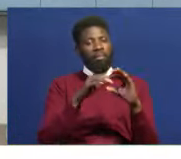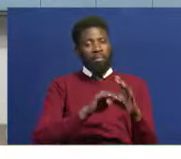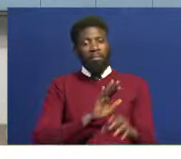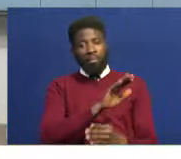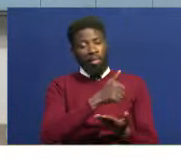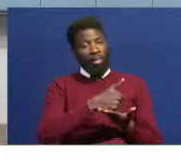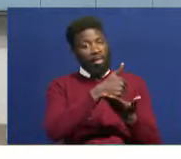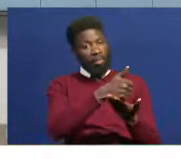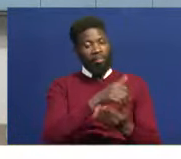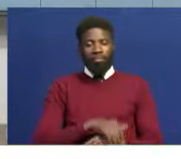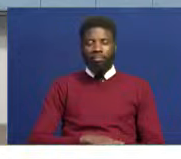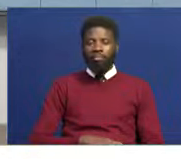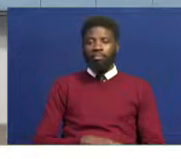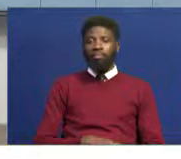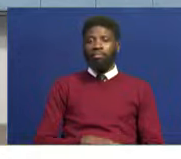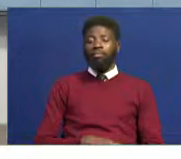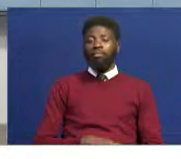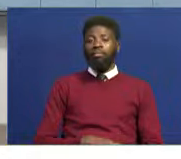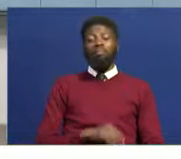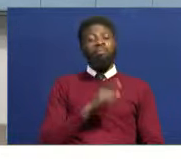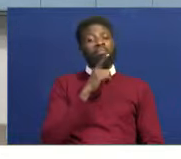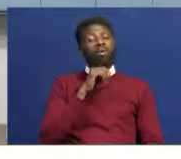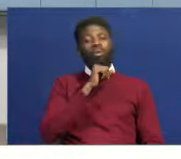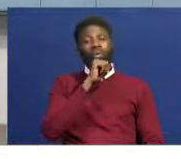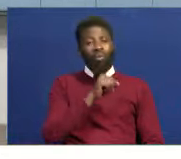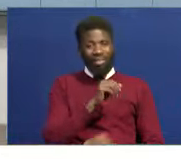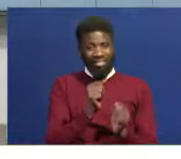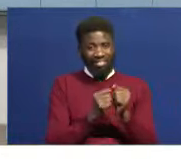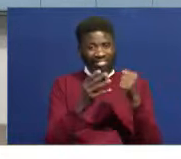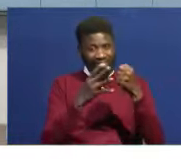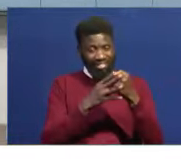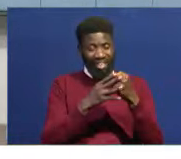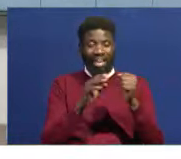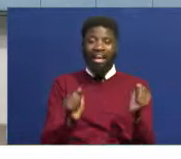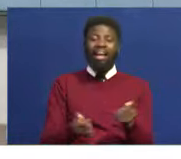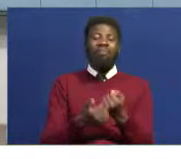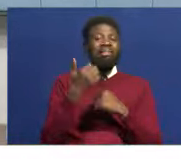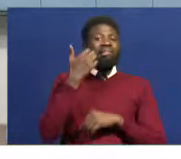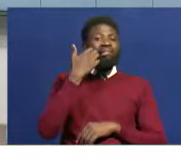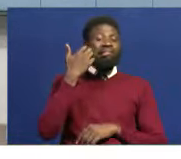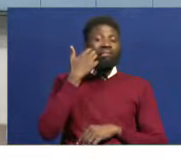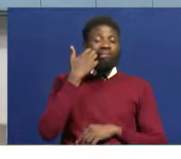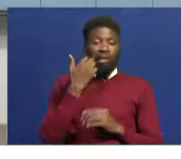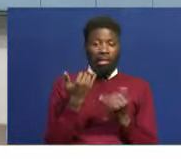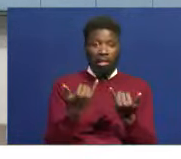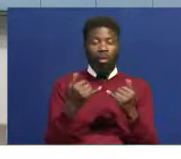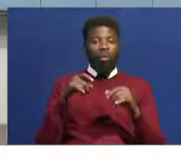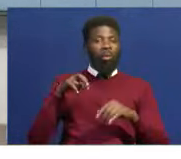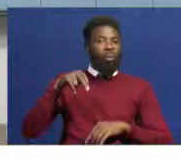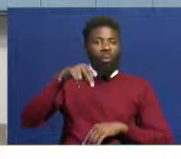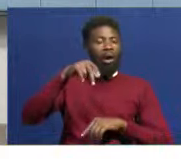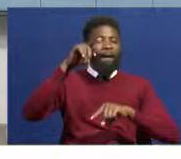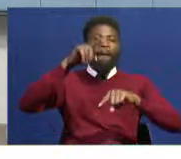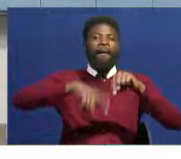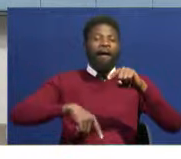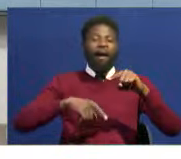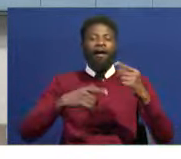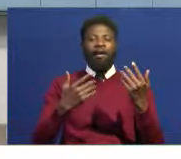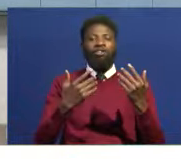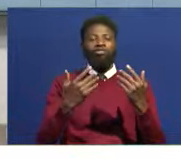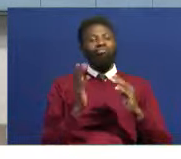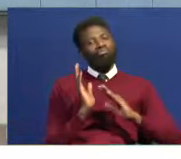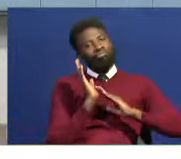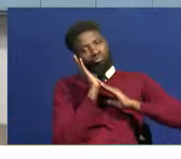a 19-year-old, was struck by a rare disease that has paralyzed the lower body and left him bedridden. The family that has